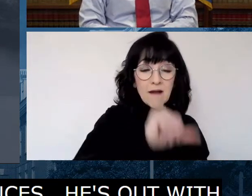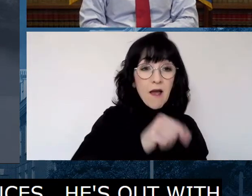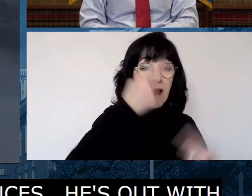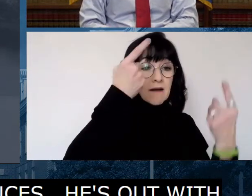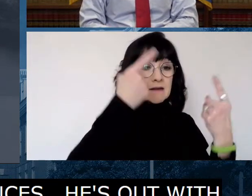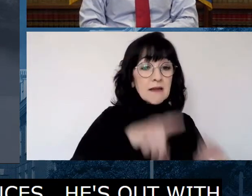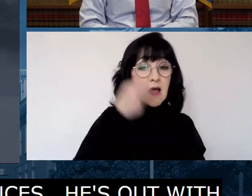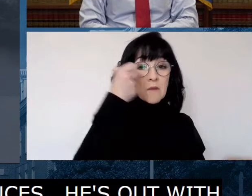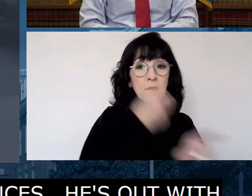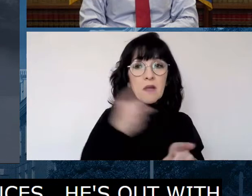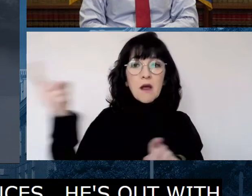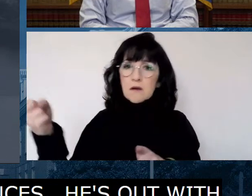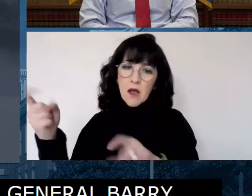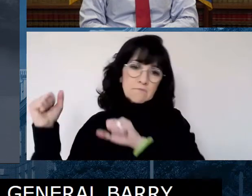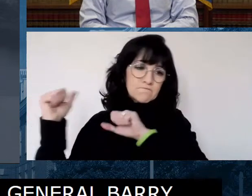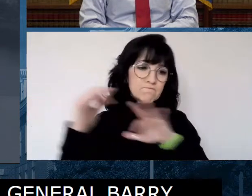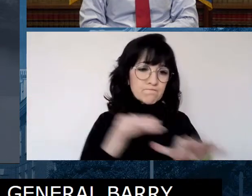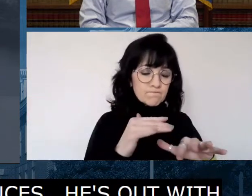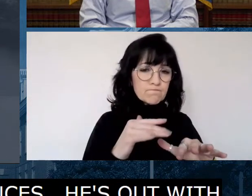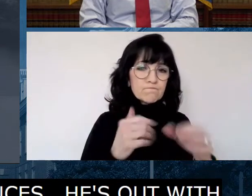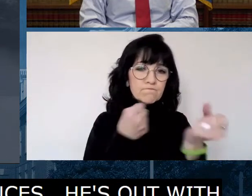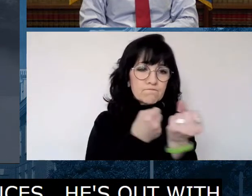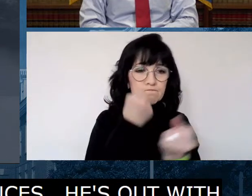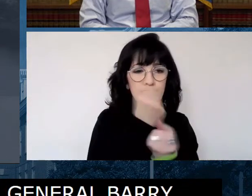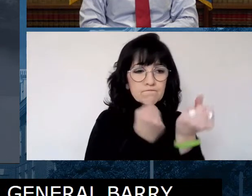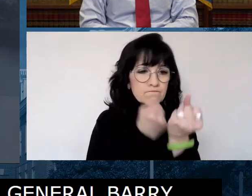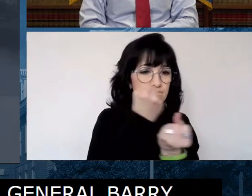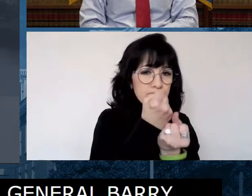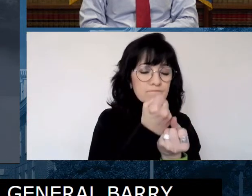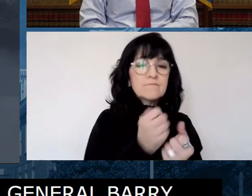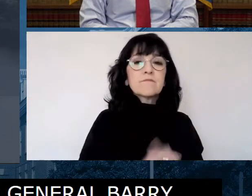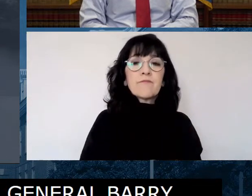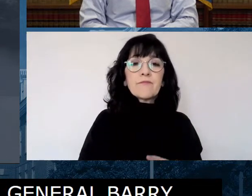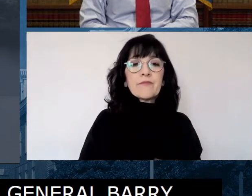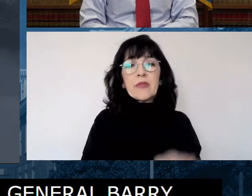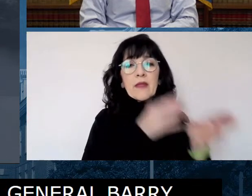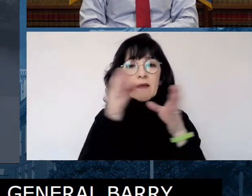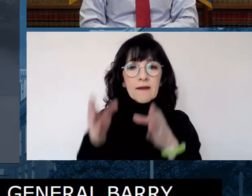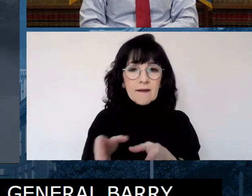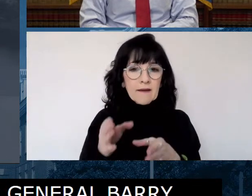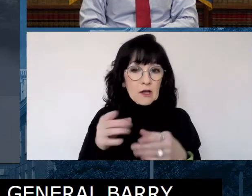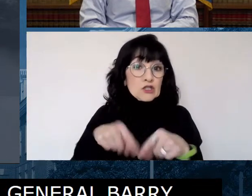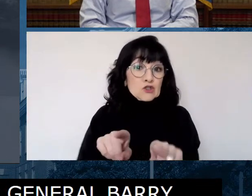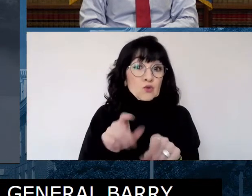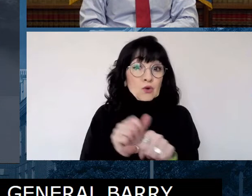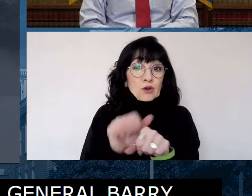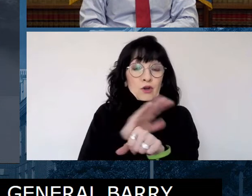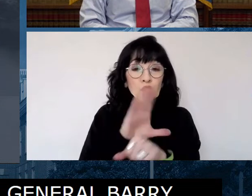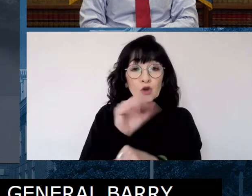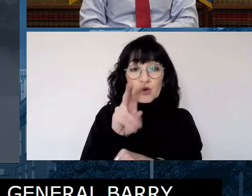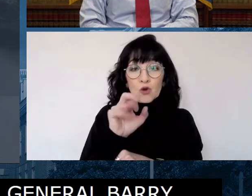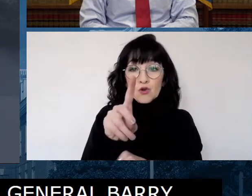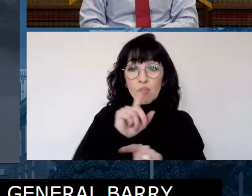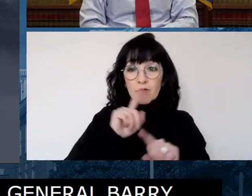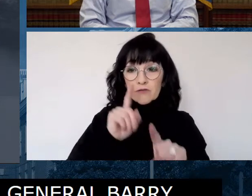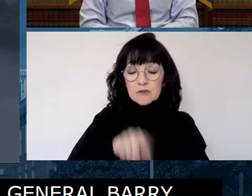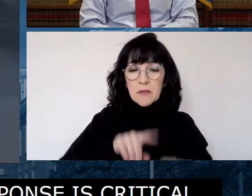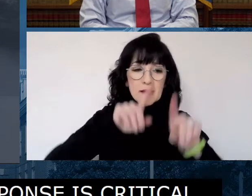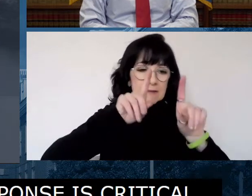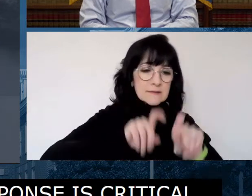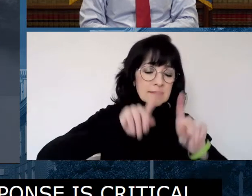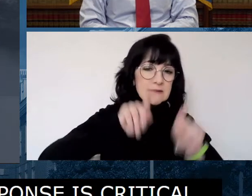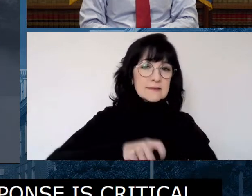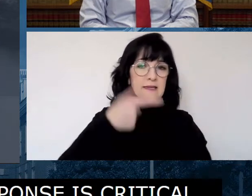particular was critical. Obviously, what they've been doing in COVID response and testings and